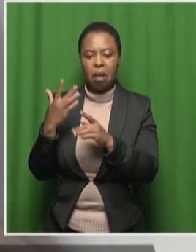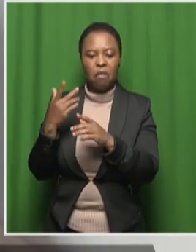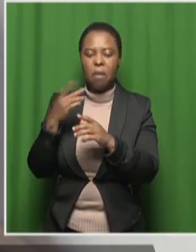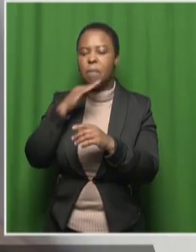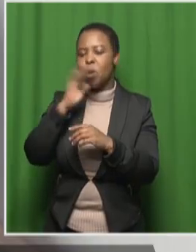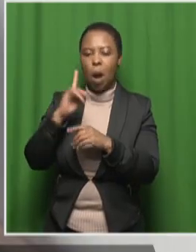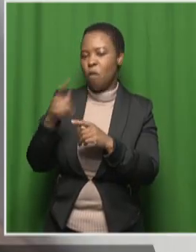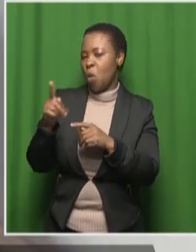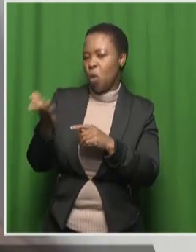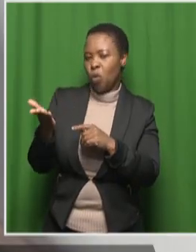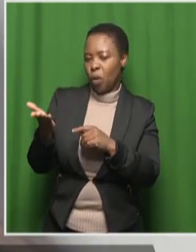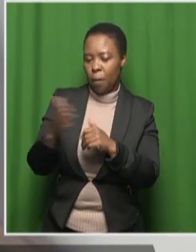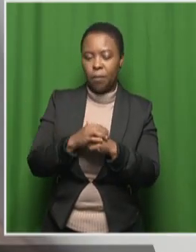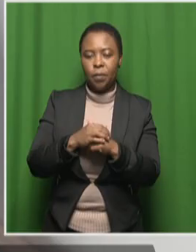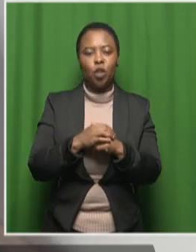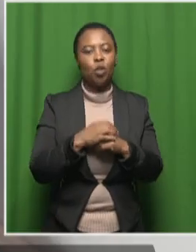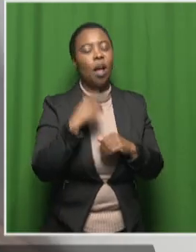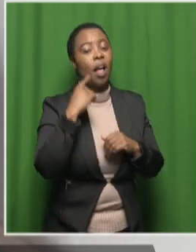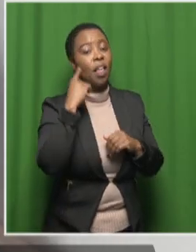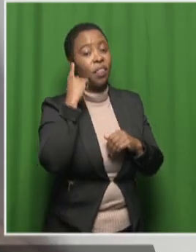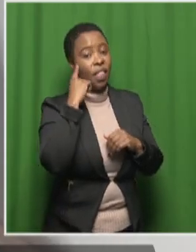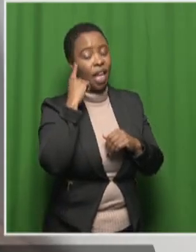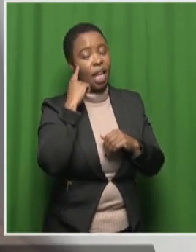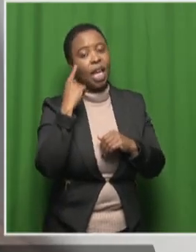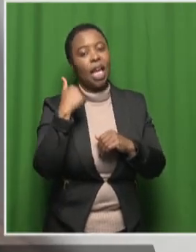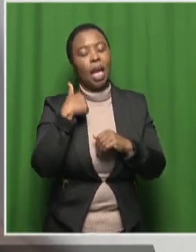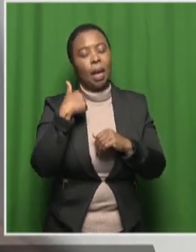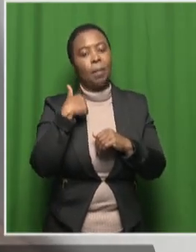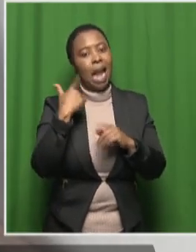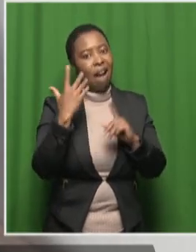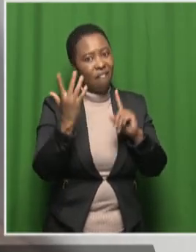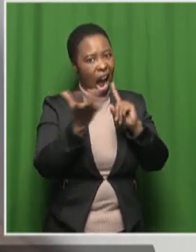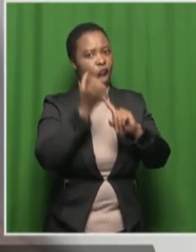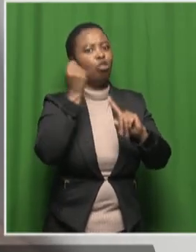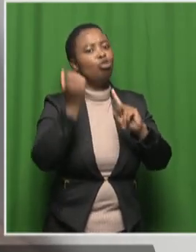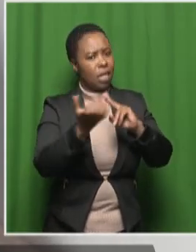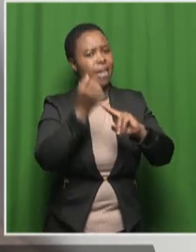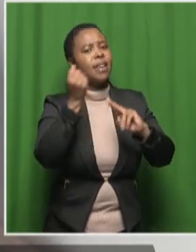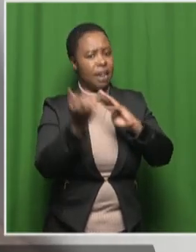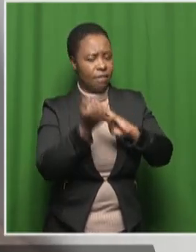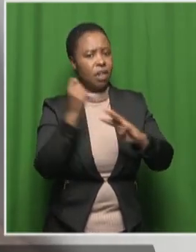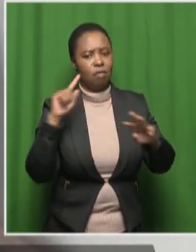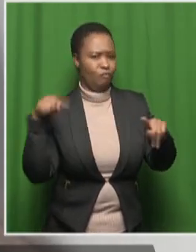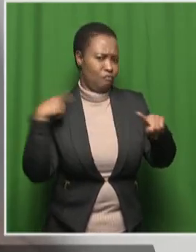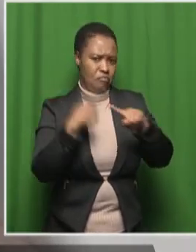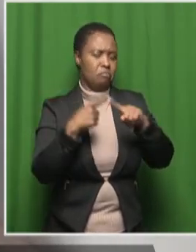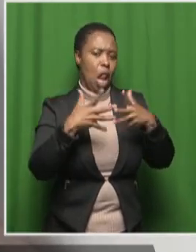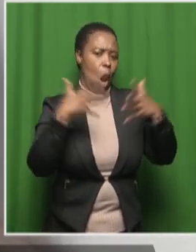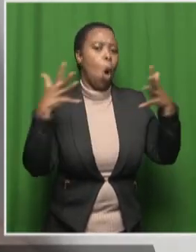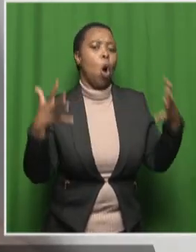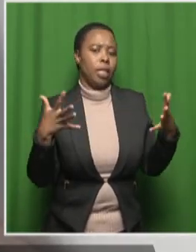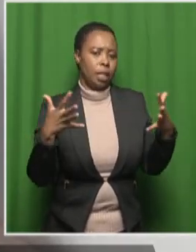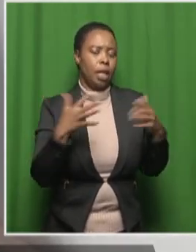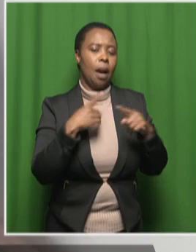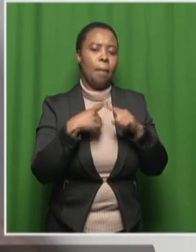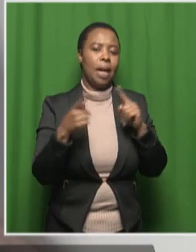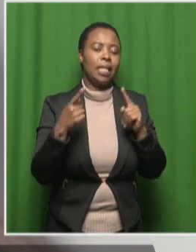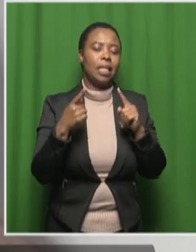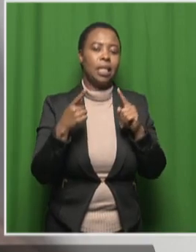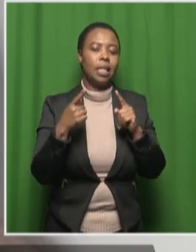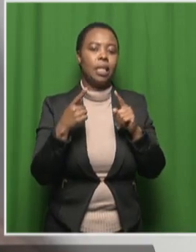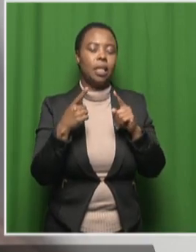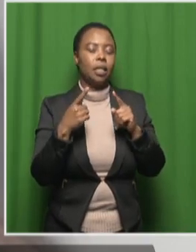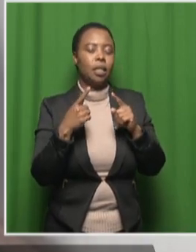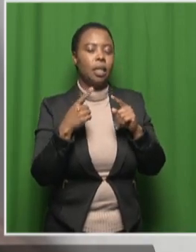I think I've achieved quite a lot. I've had amazing opportunities, but they mostly never speak to what I've always wanted for myself,